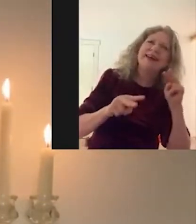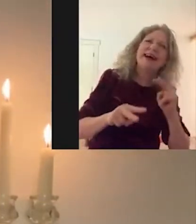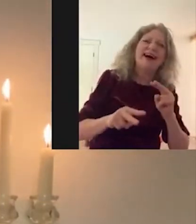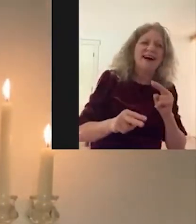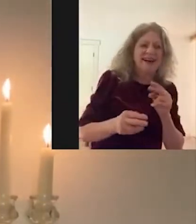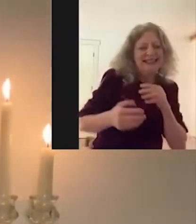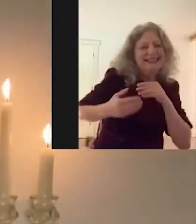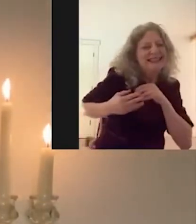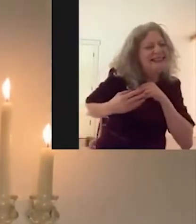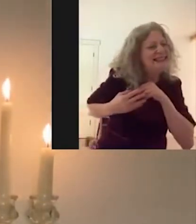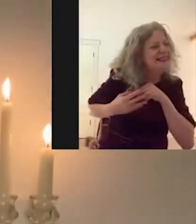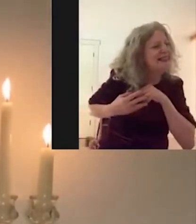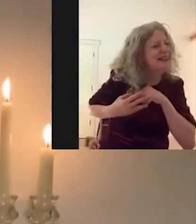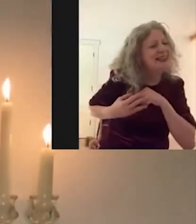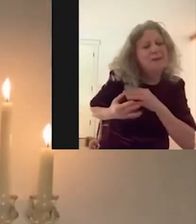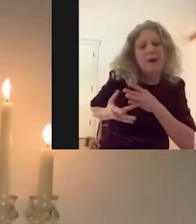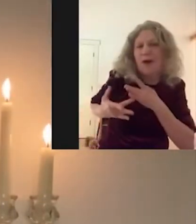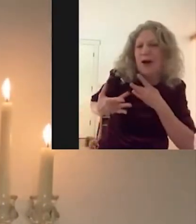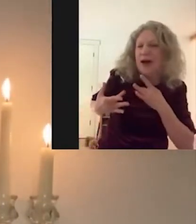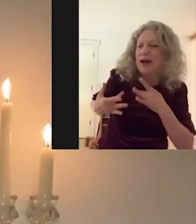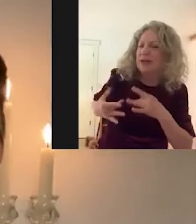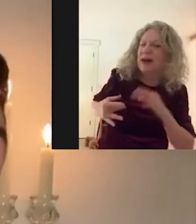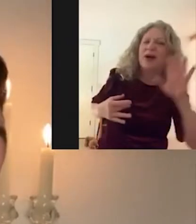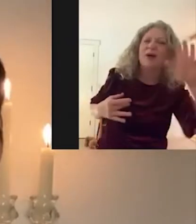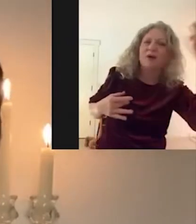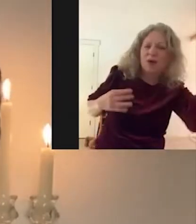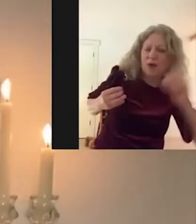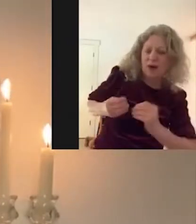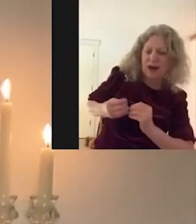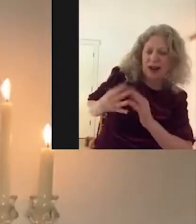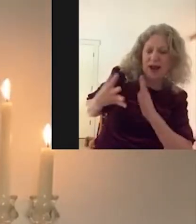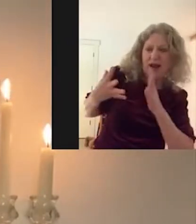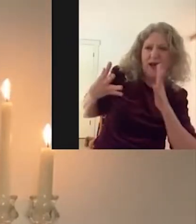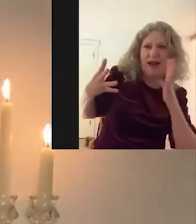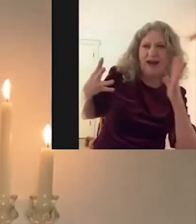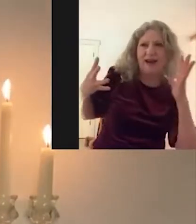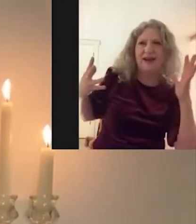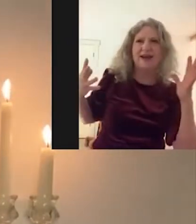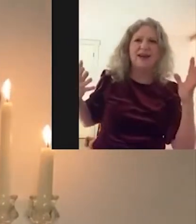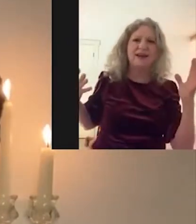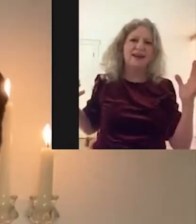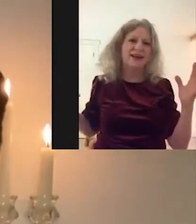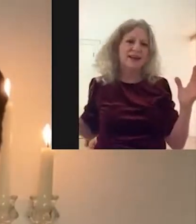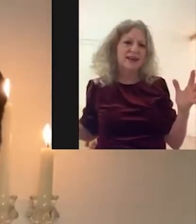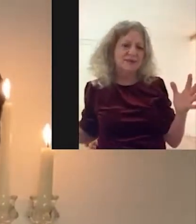heart, may the light of your heart be